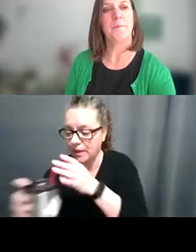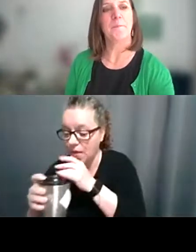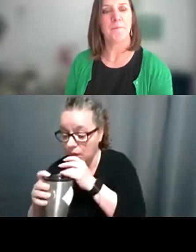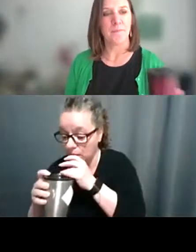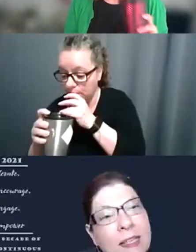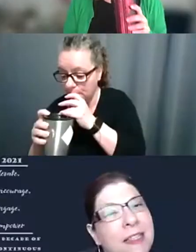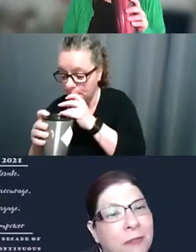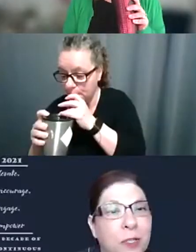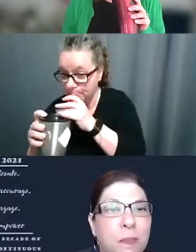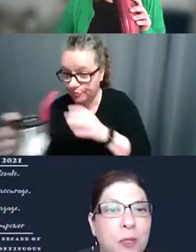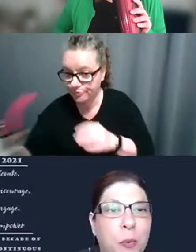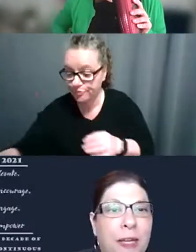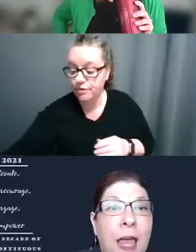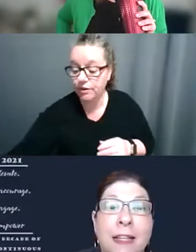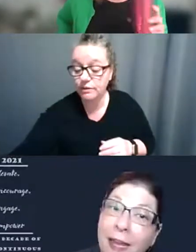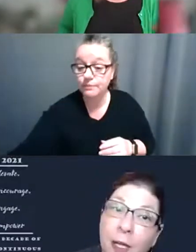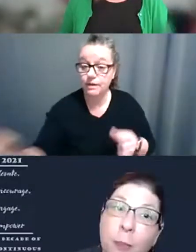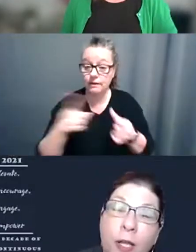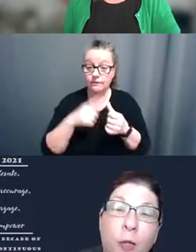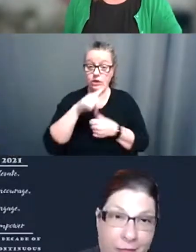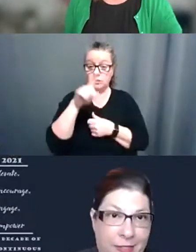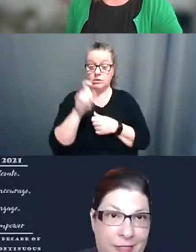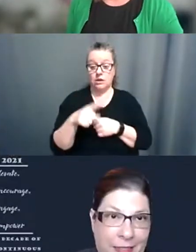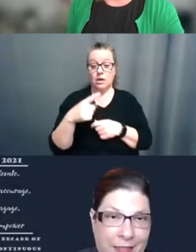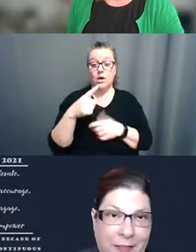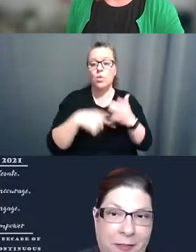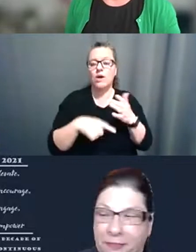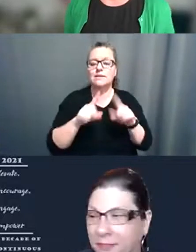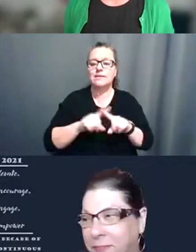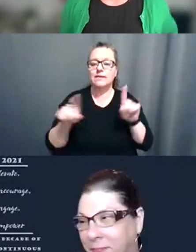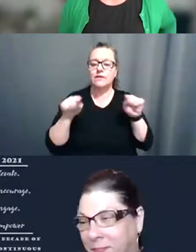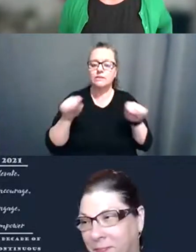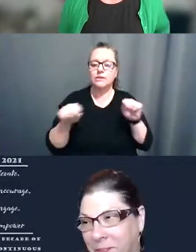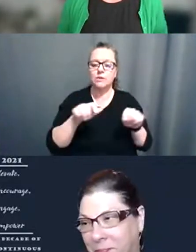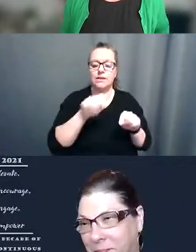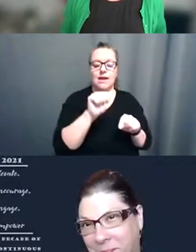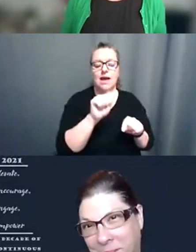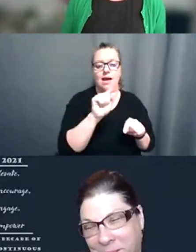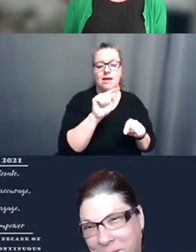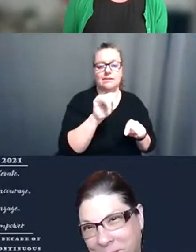first question is, what is the difference between attainable and realistic?